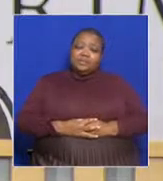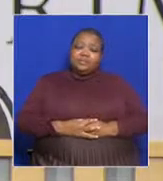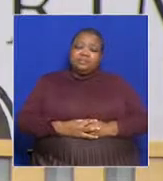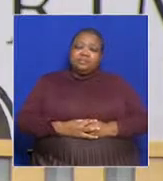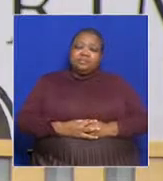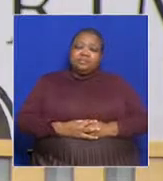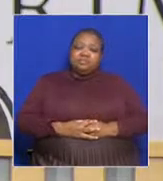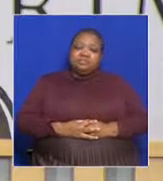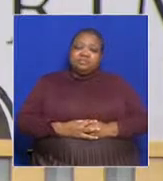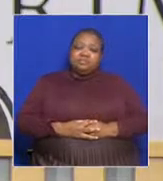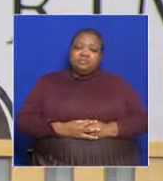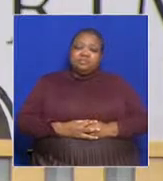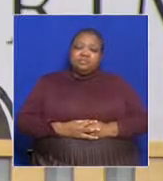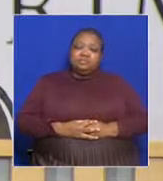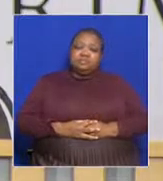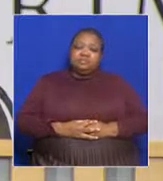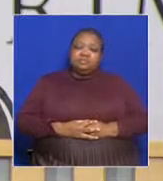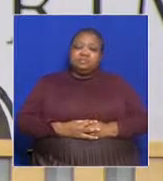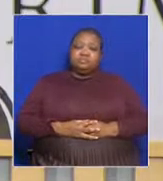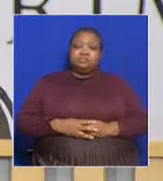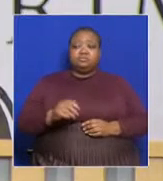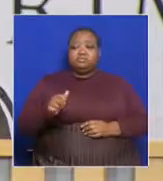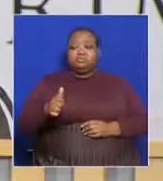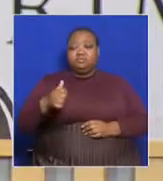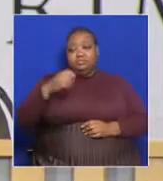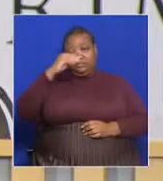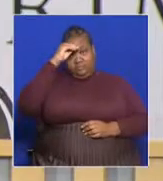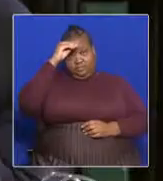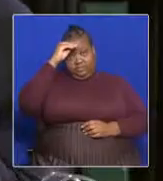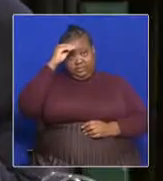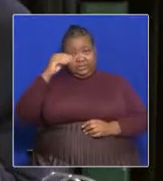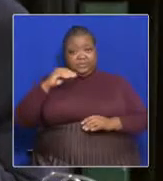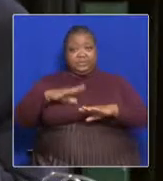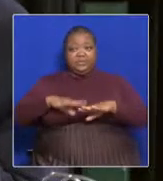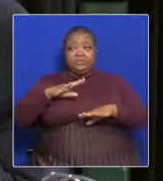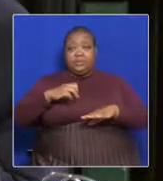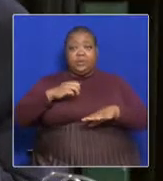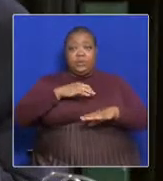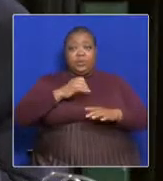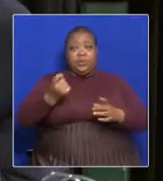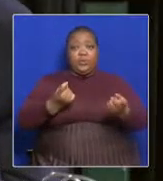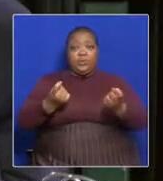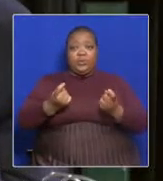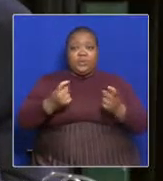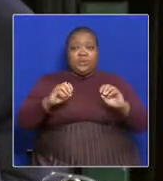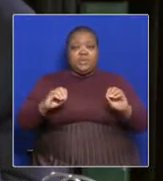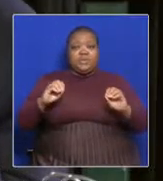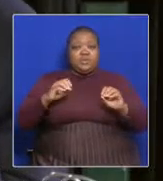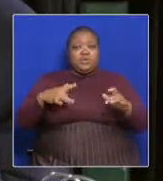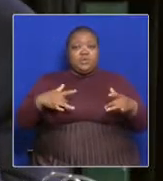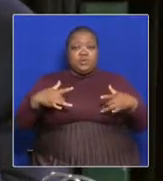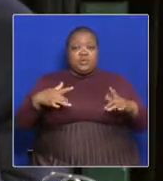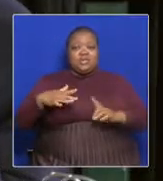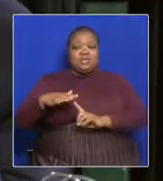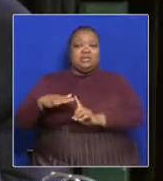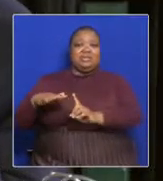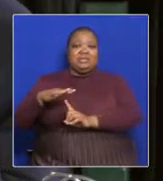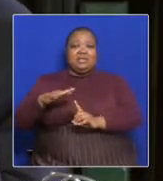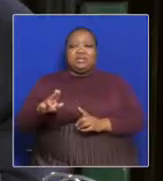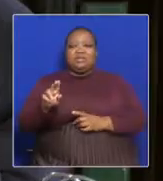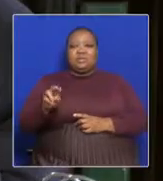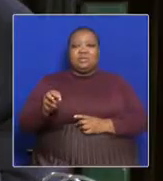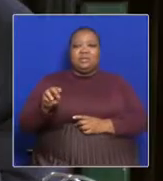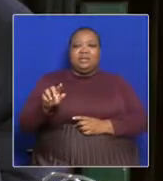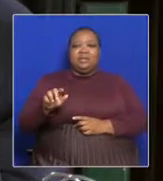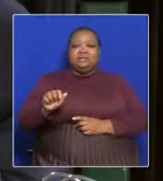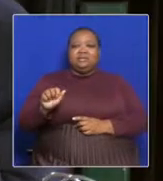mobilize and get other police officers so that you would not be concerned about Mlazi? Because my sense is that had you had